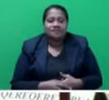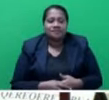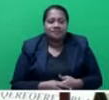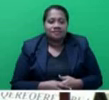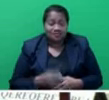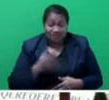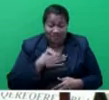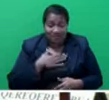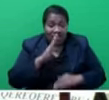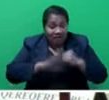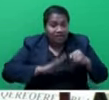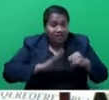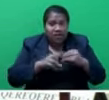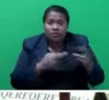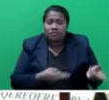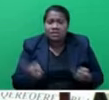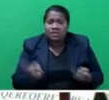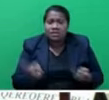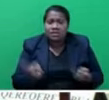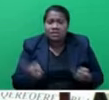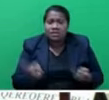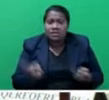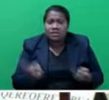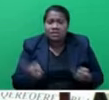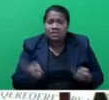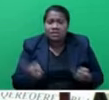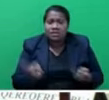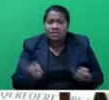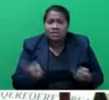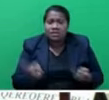my final recommendation would be